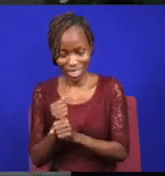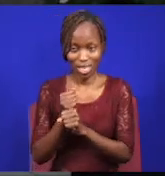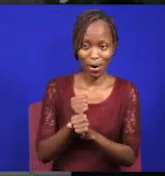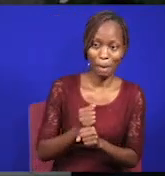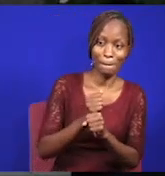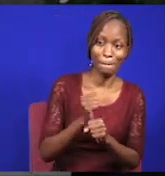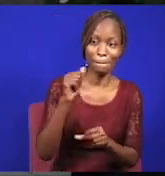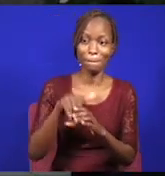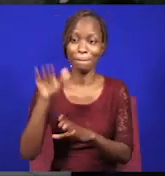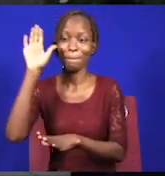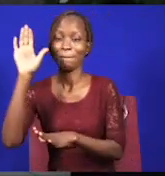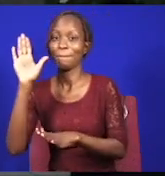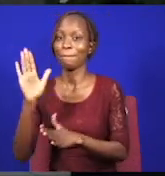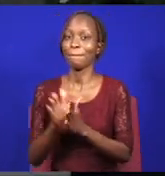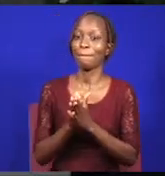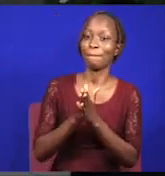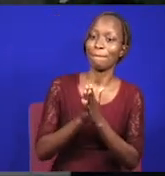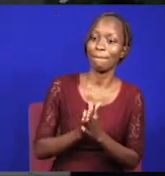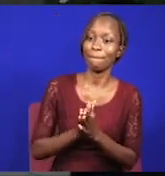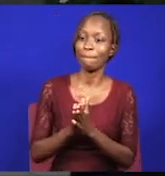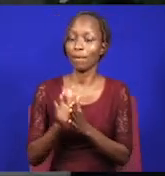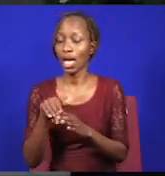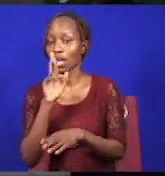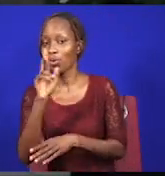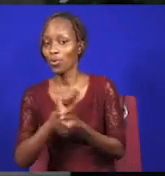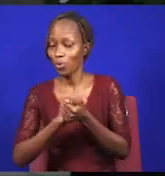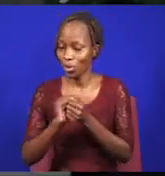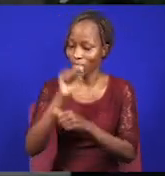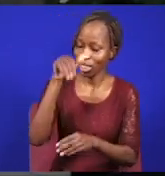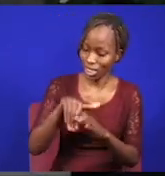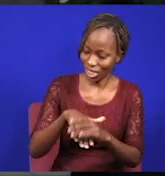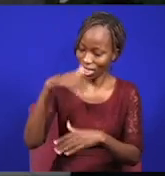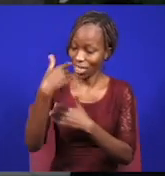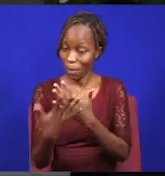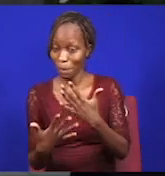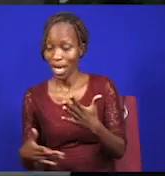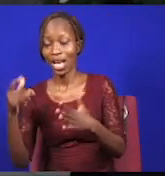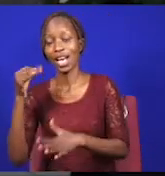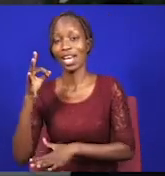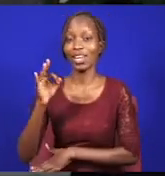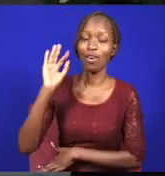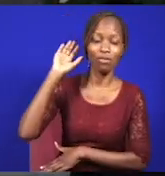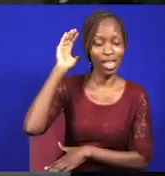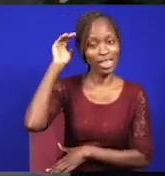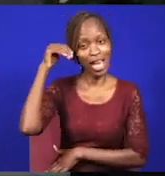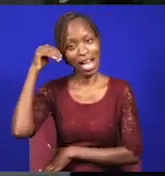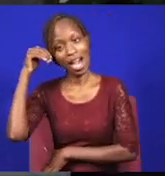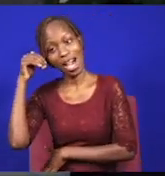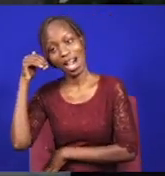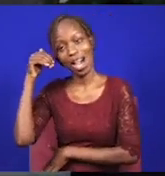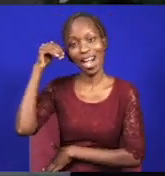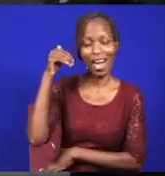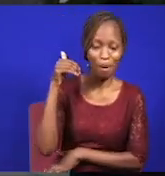His presence? Are you washed in the blood of the